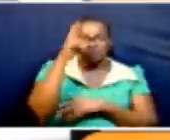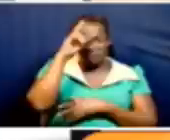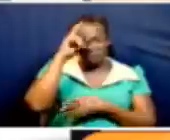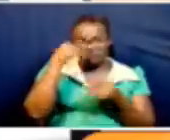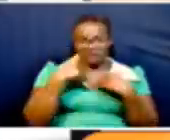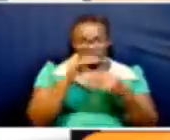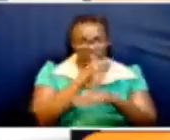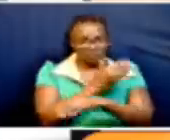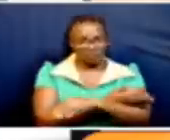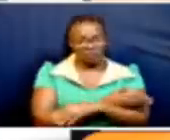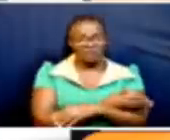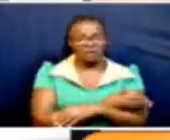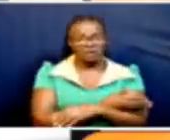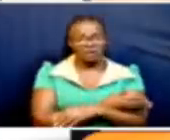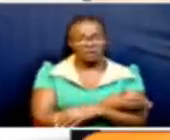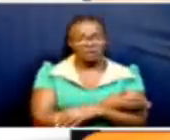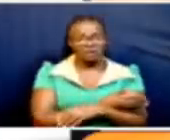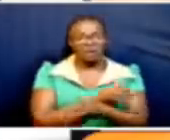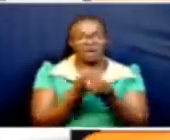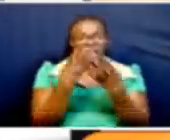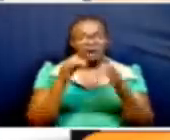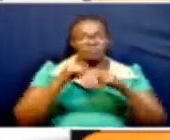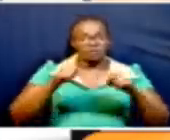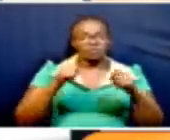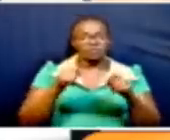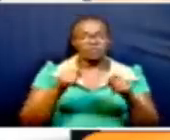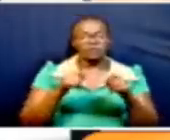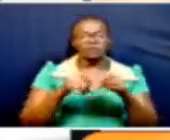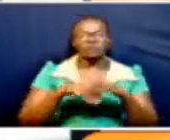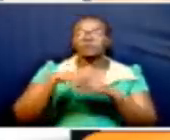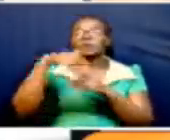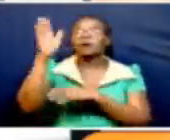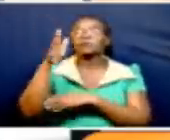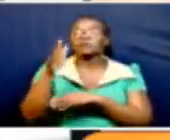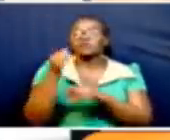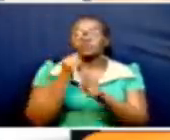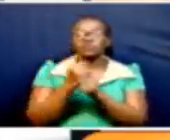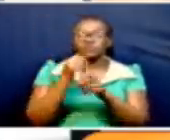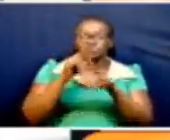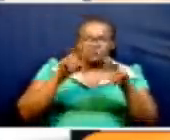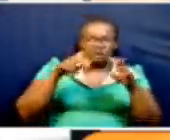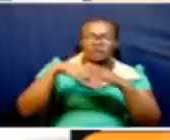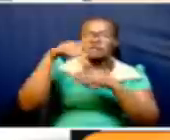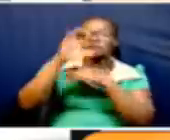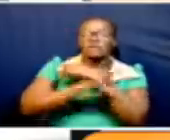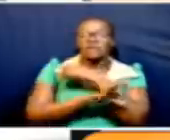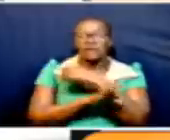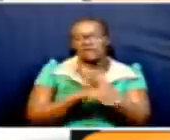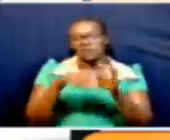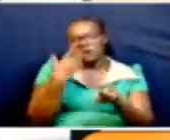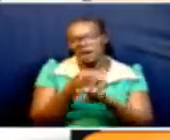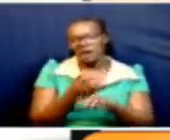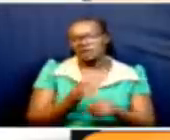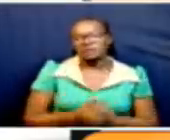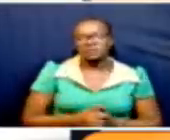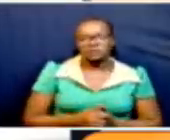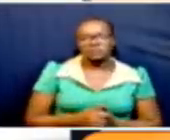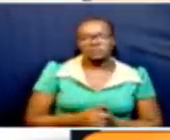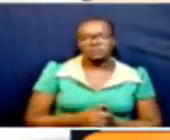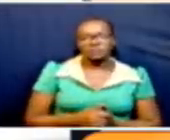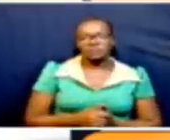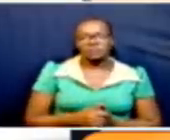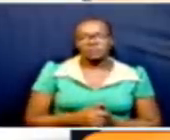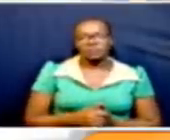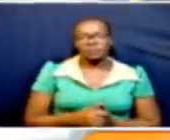power? How many officers have left this country to do investigations outside the country? It's a difficult task. Yeah. And